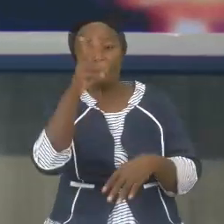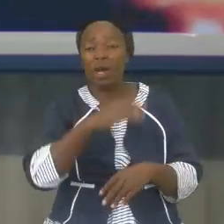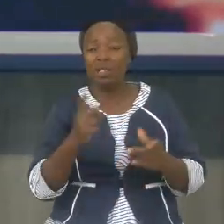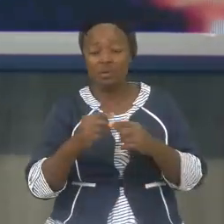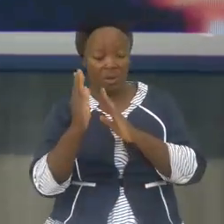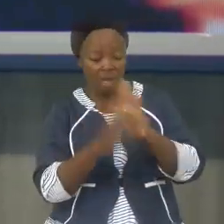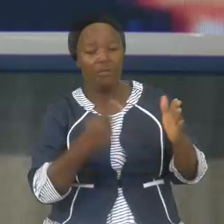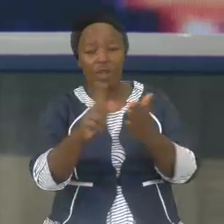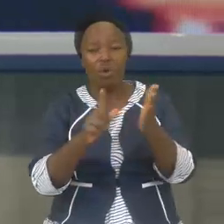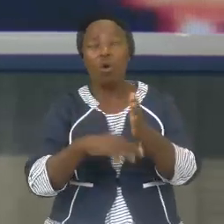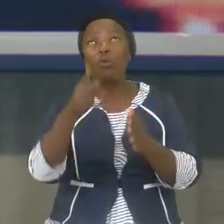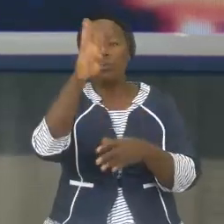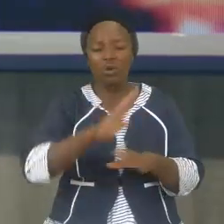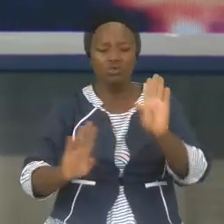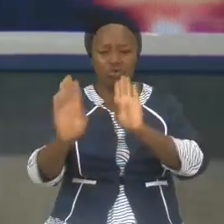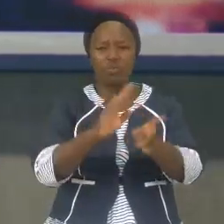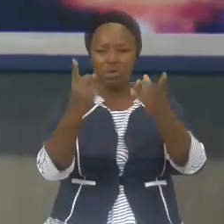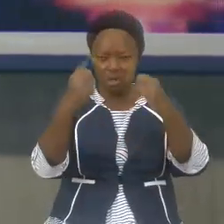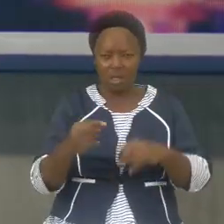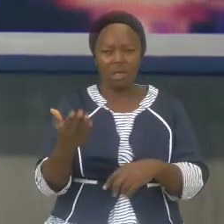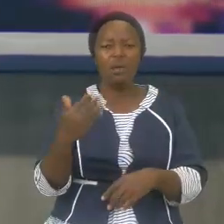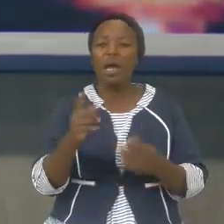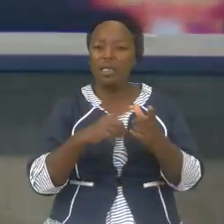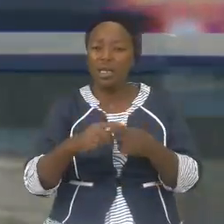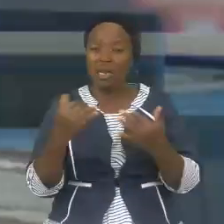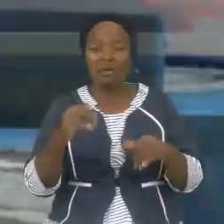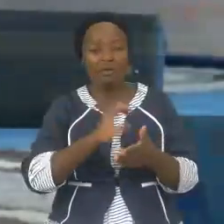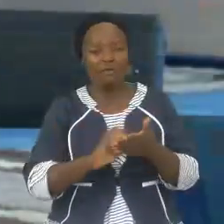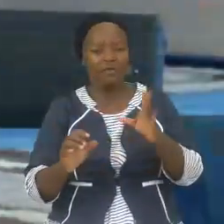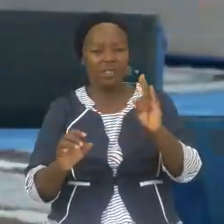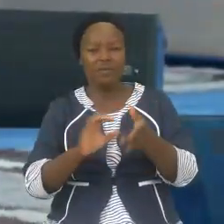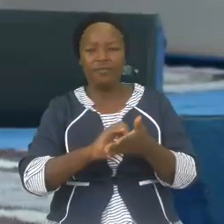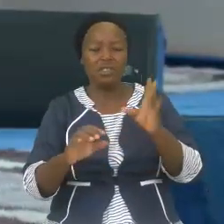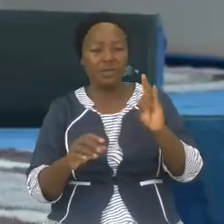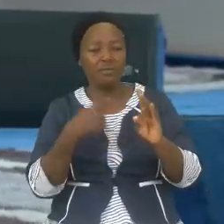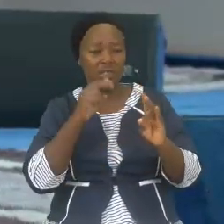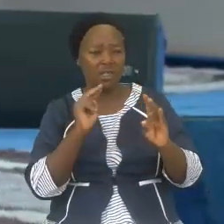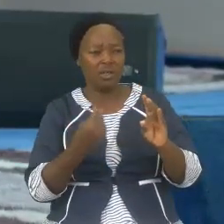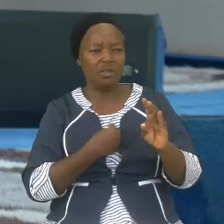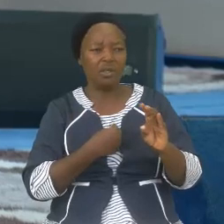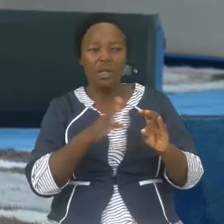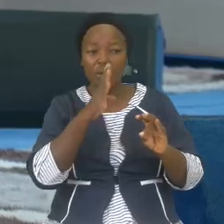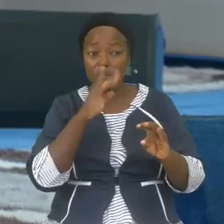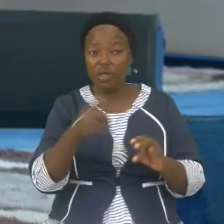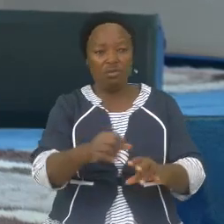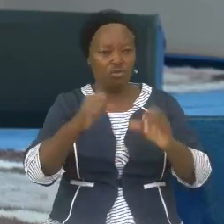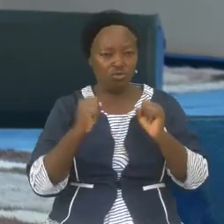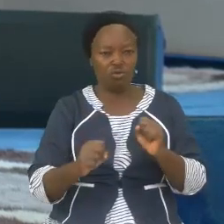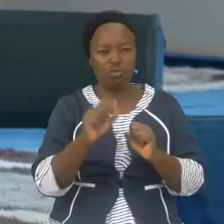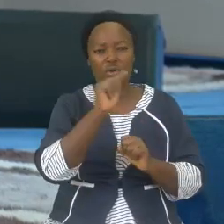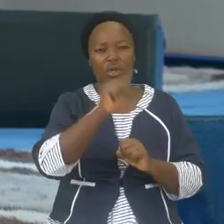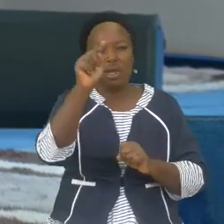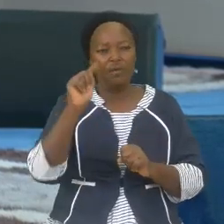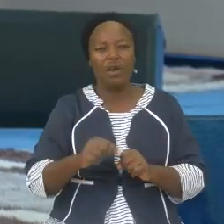God, trouble came. But now in verse 7 it says, be ye strong therefore, and let not